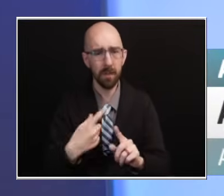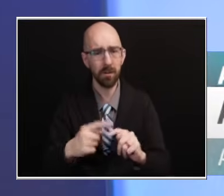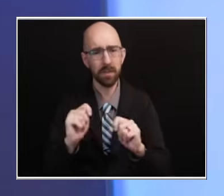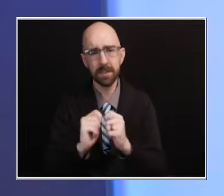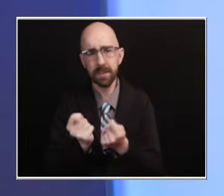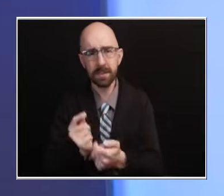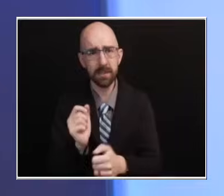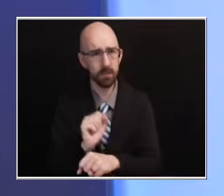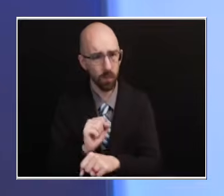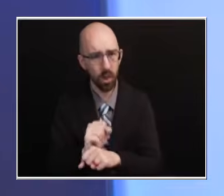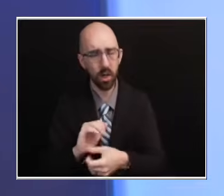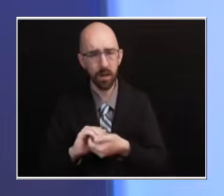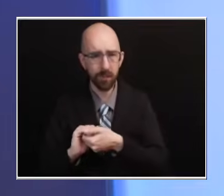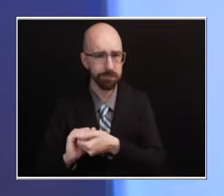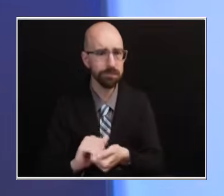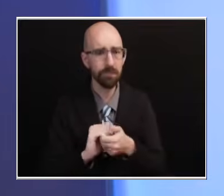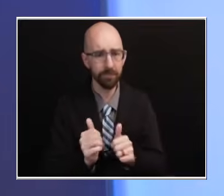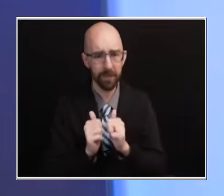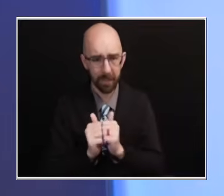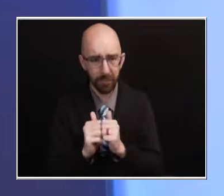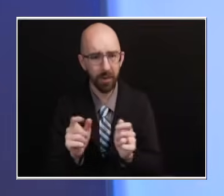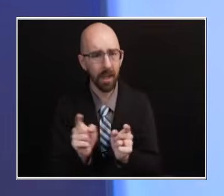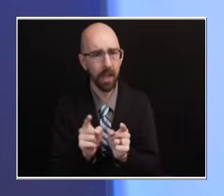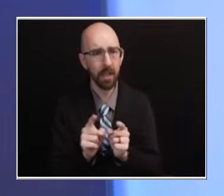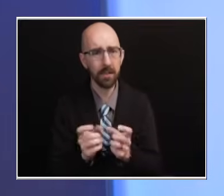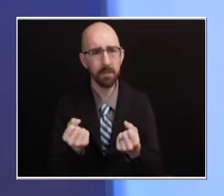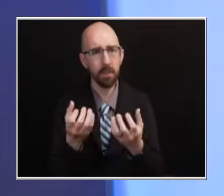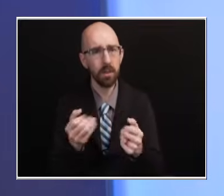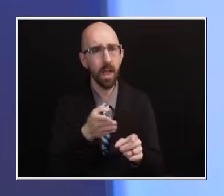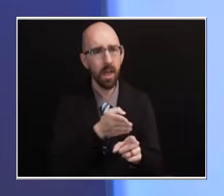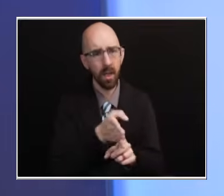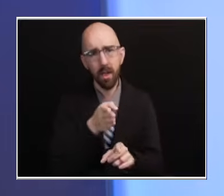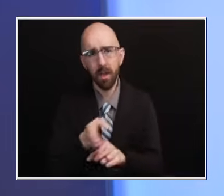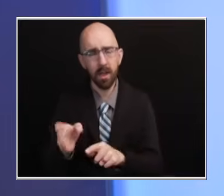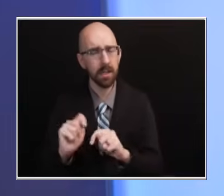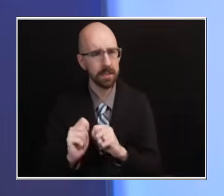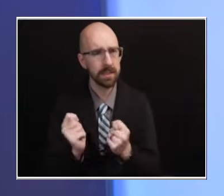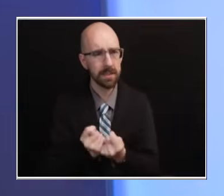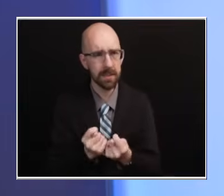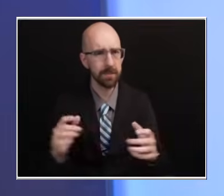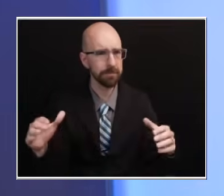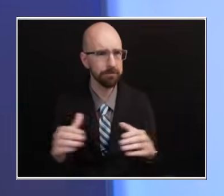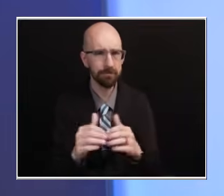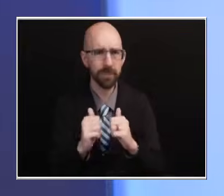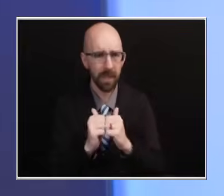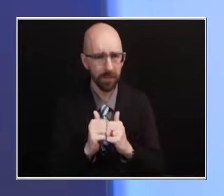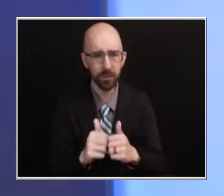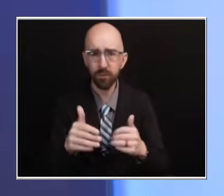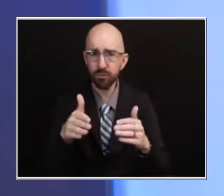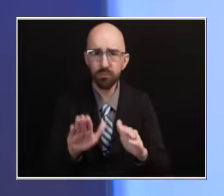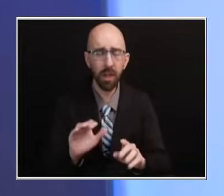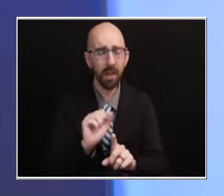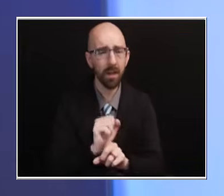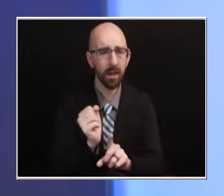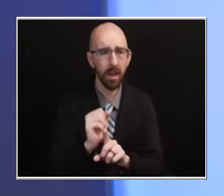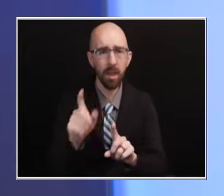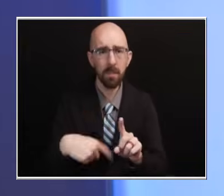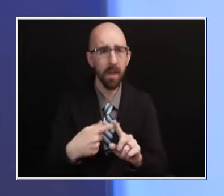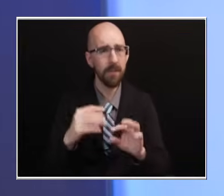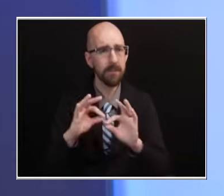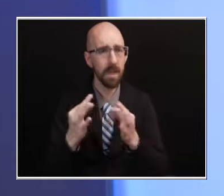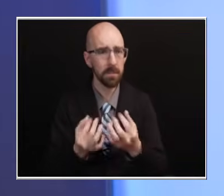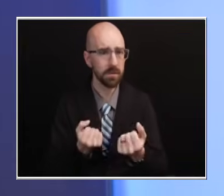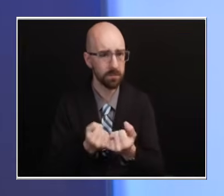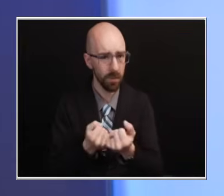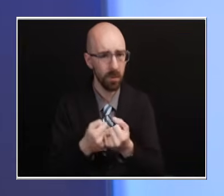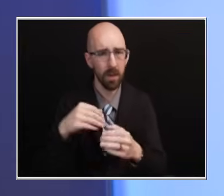together as a multidisciplinary team. Also, just a great case about family support in the ICU.